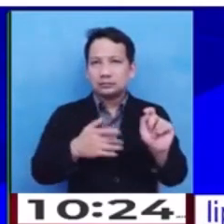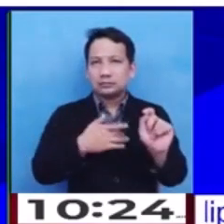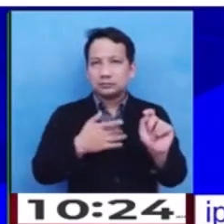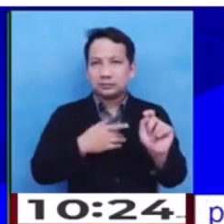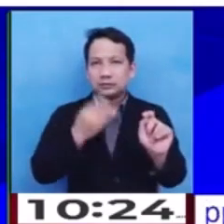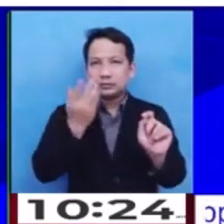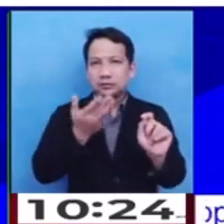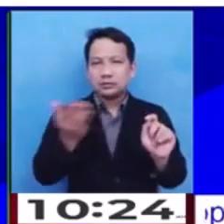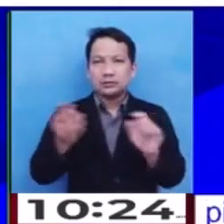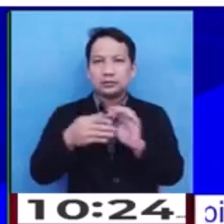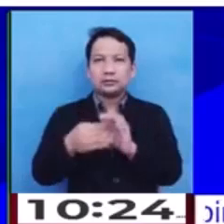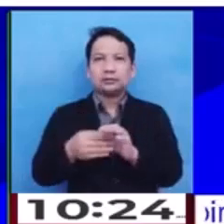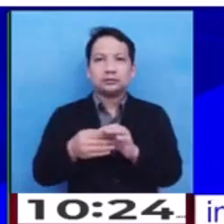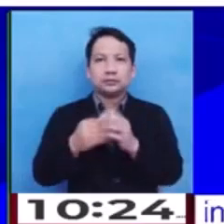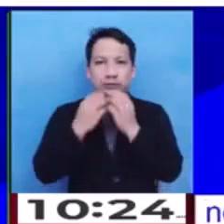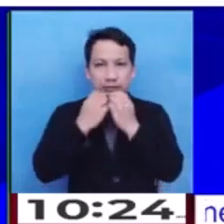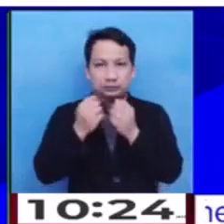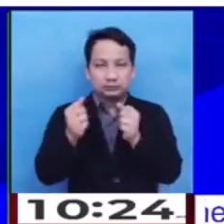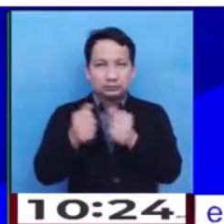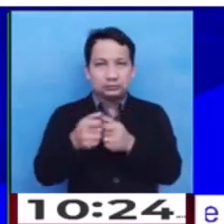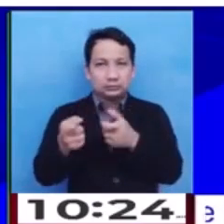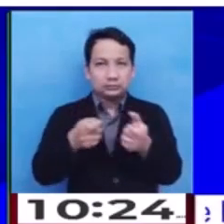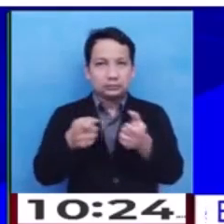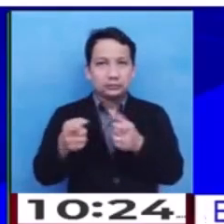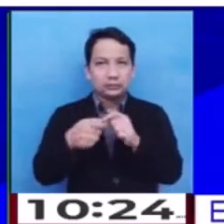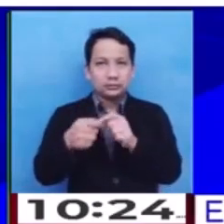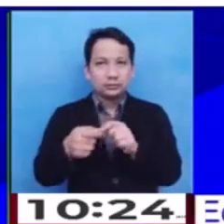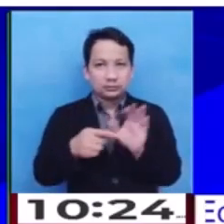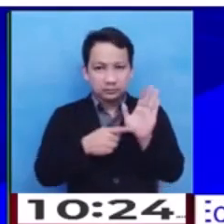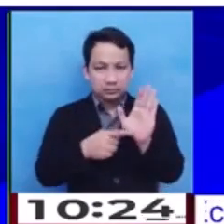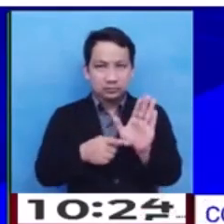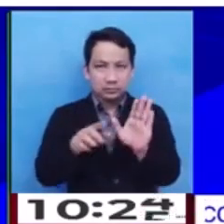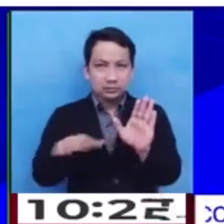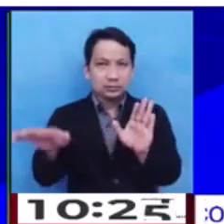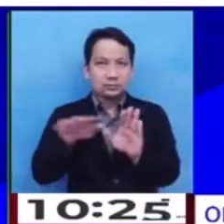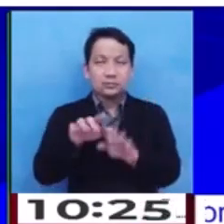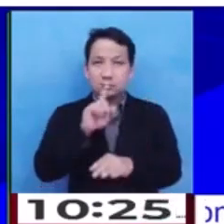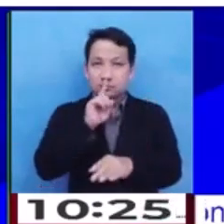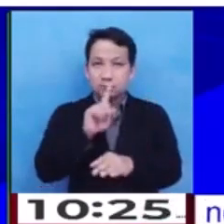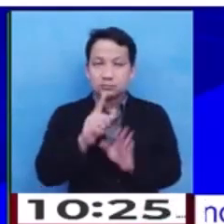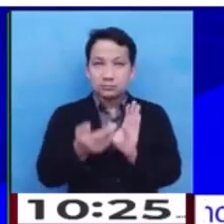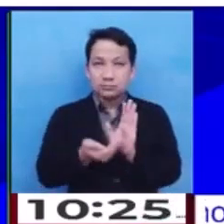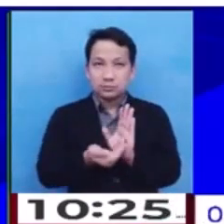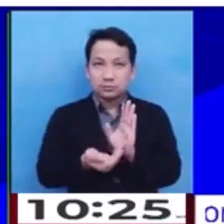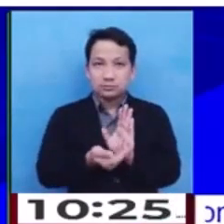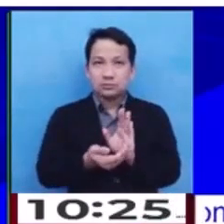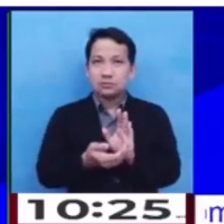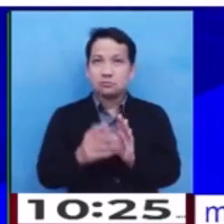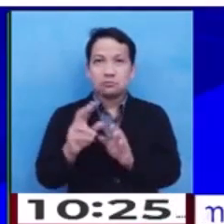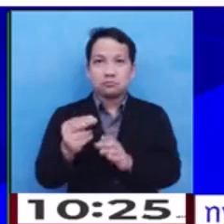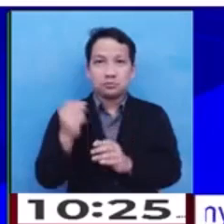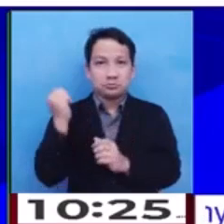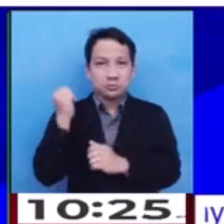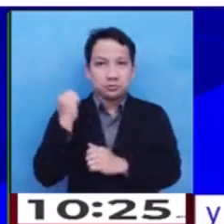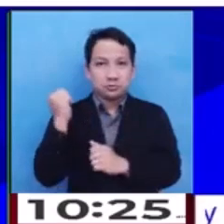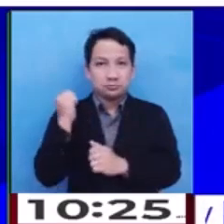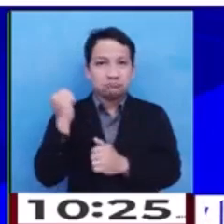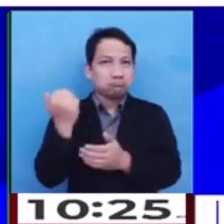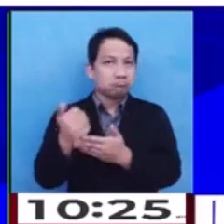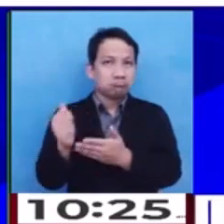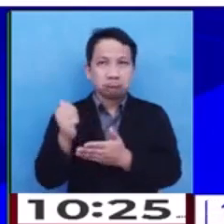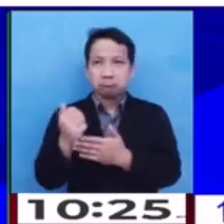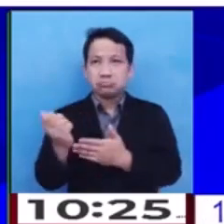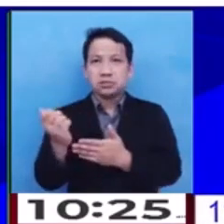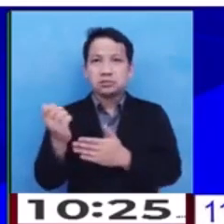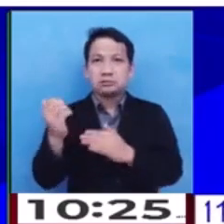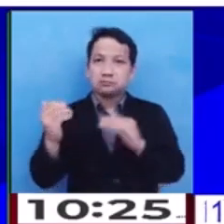the tightening of monetary policy find its way into the real economy, when do you expect spending to pick up